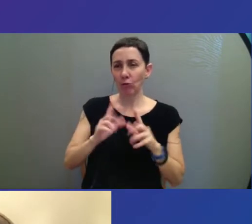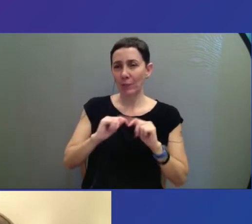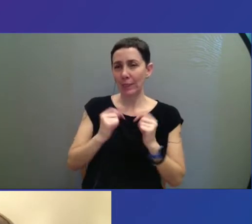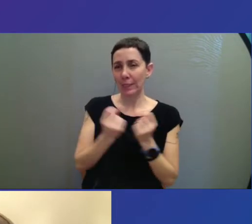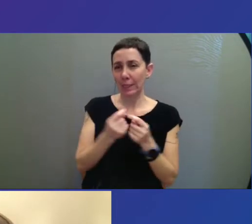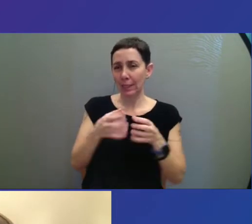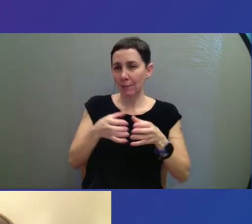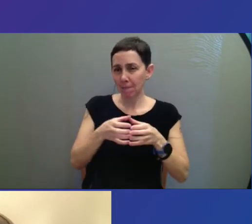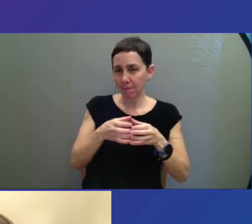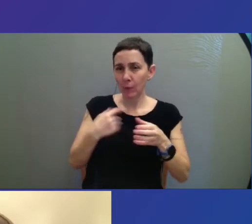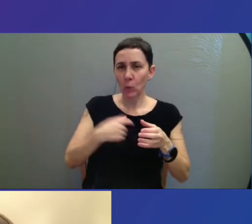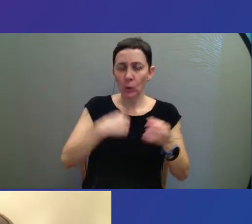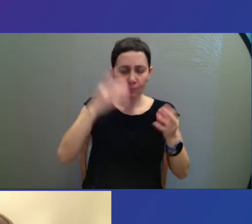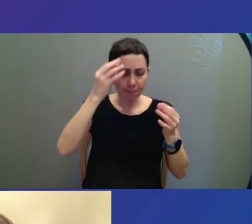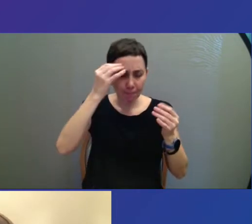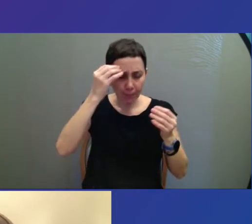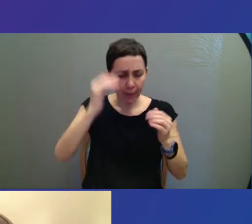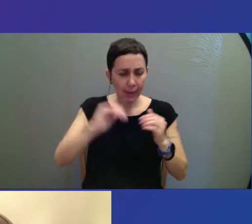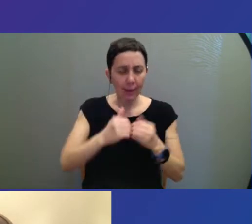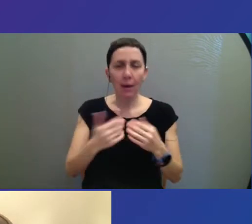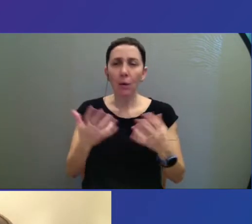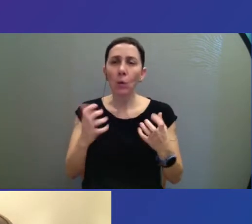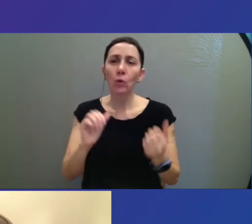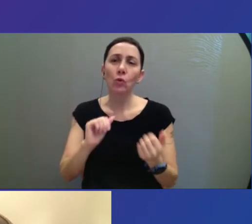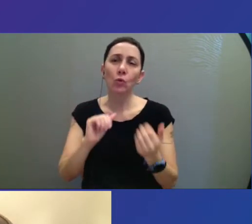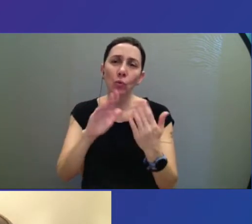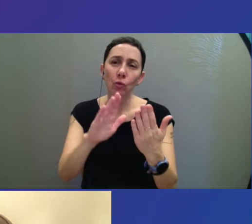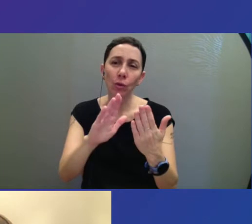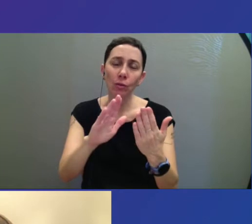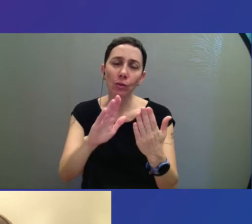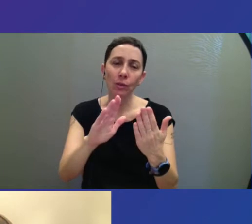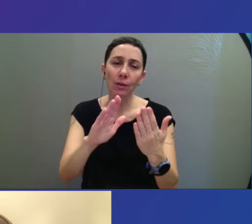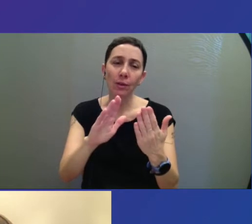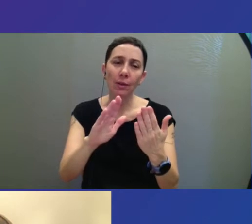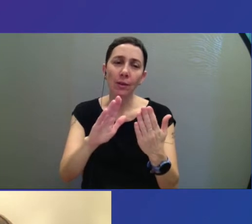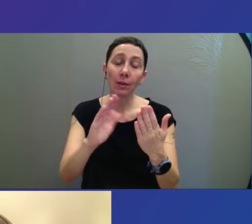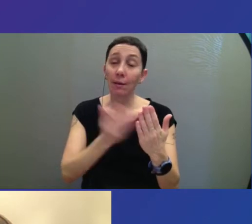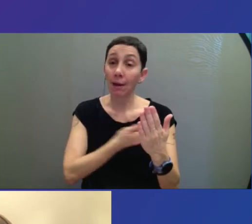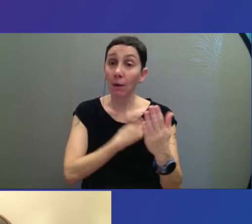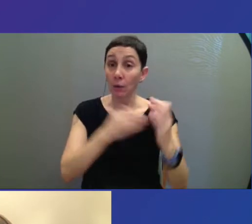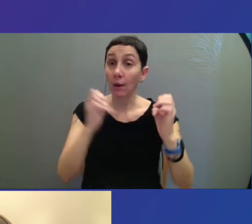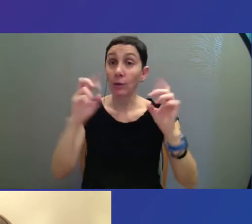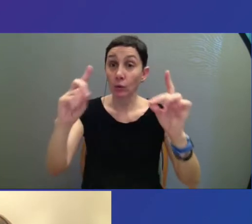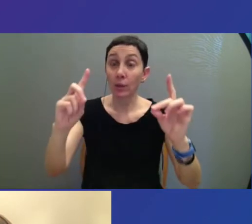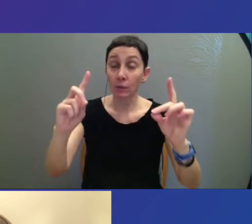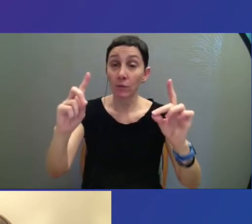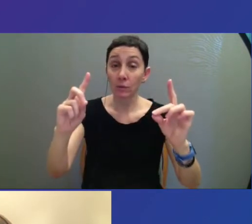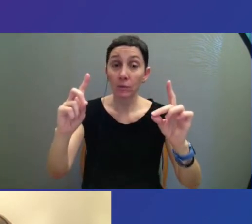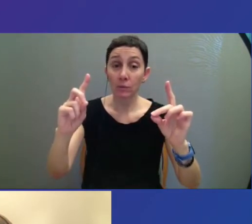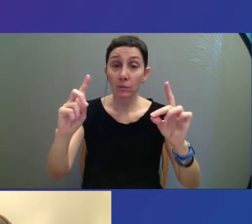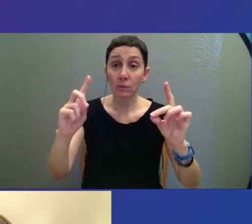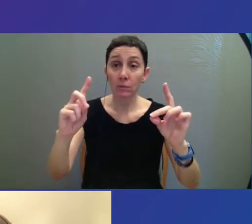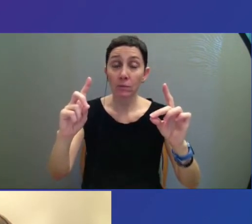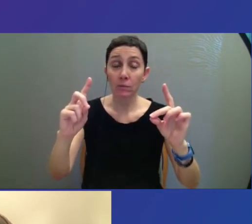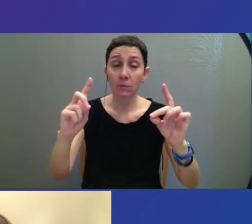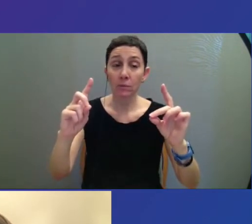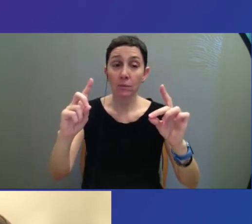we want to approach our education, you know. And